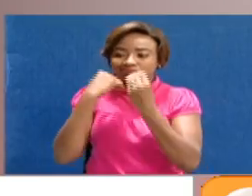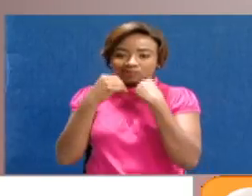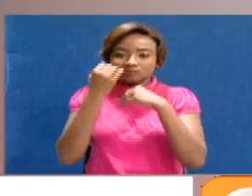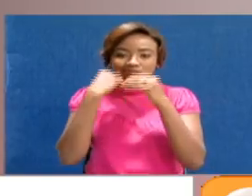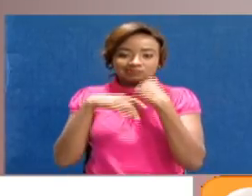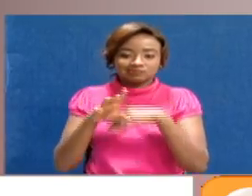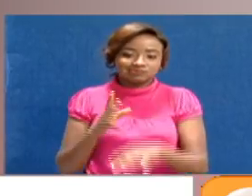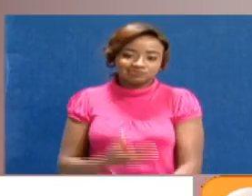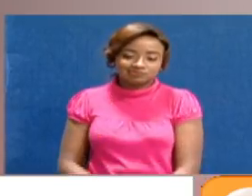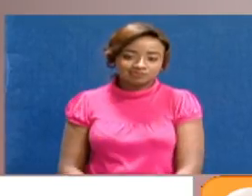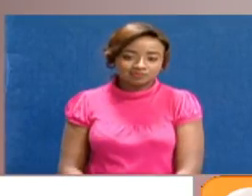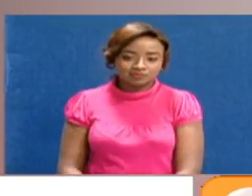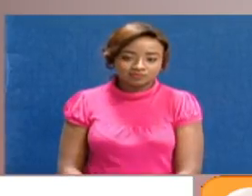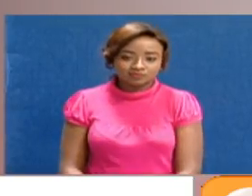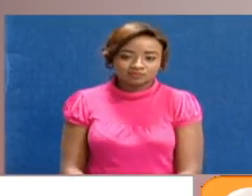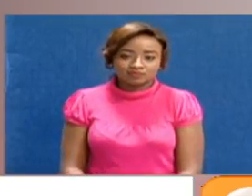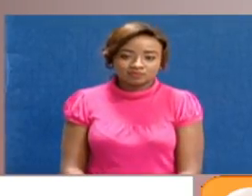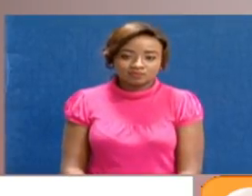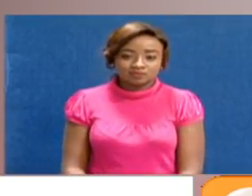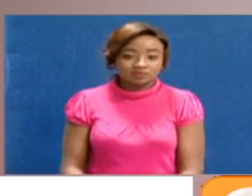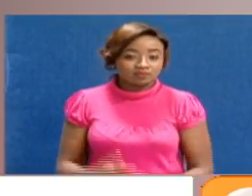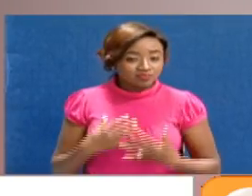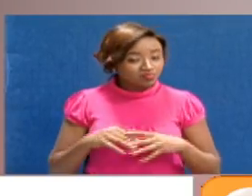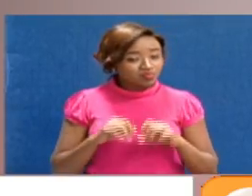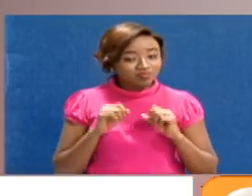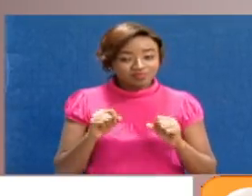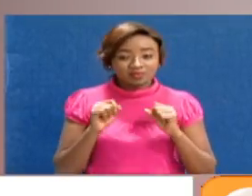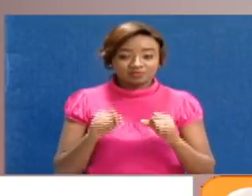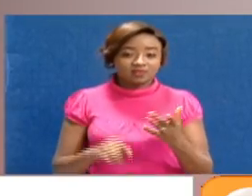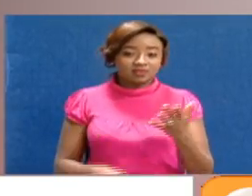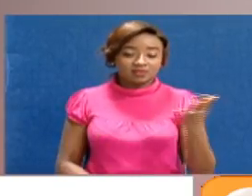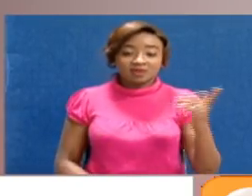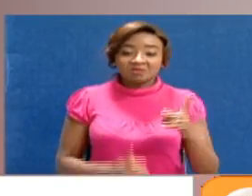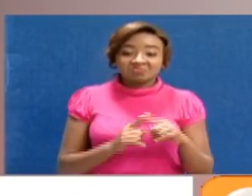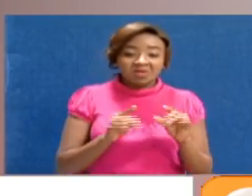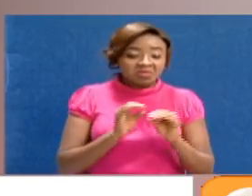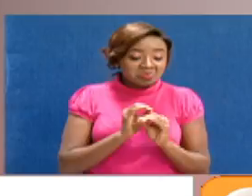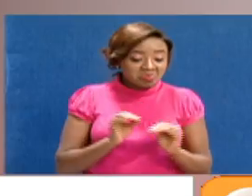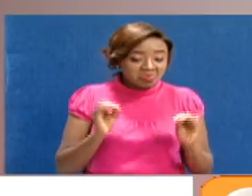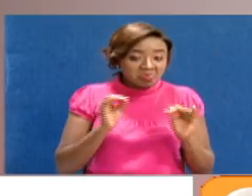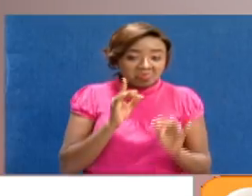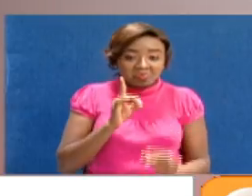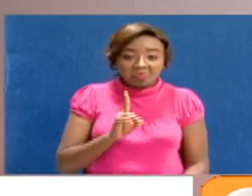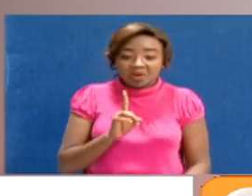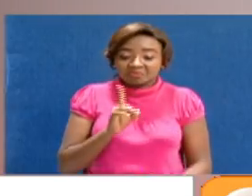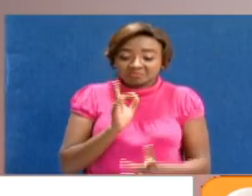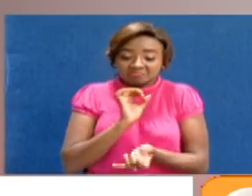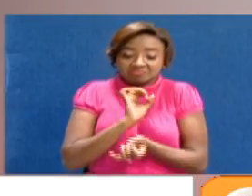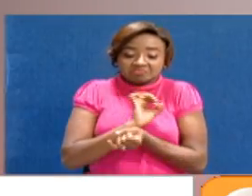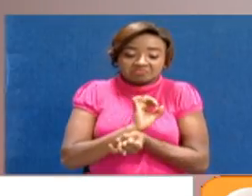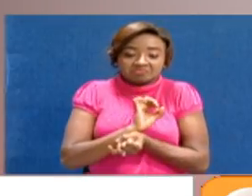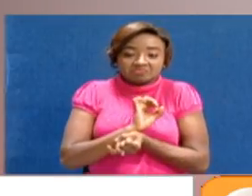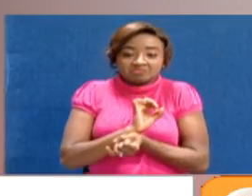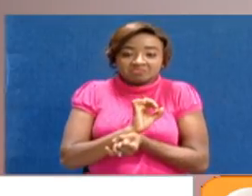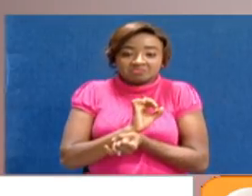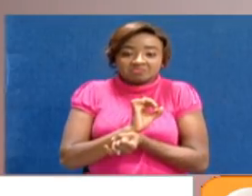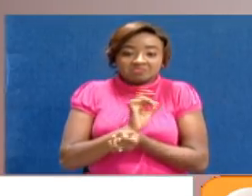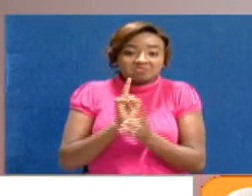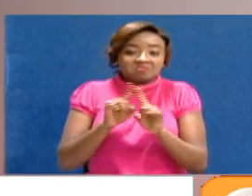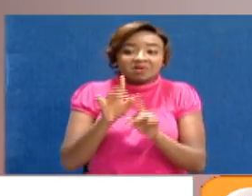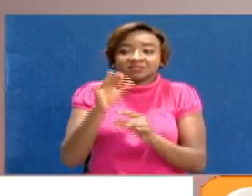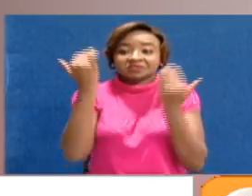money being plundered by very high-profile people. Not a single one has ever been jailed, with courts